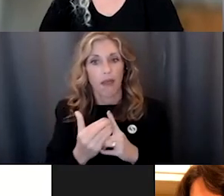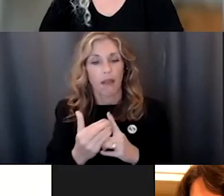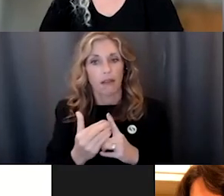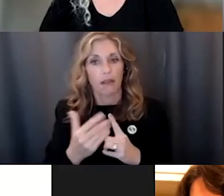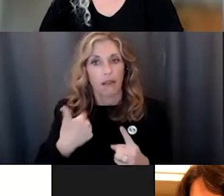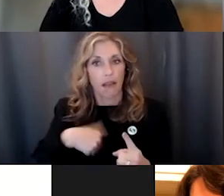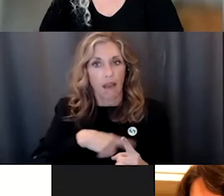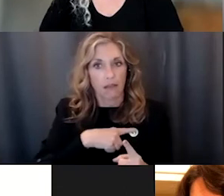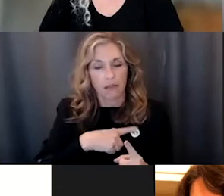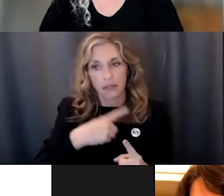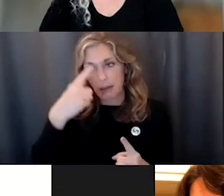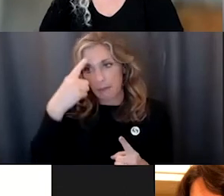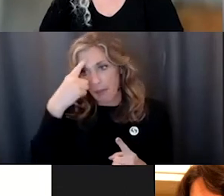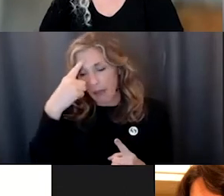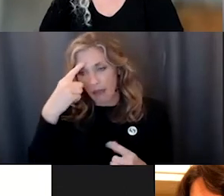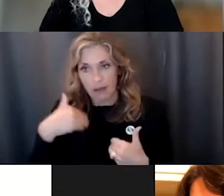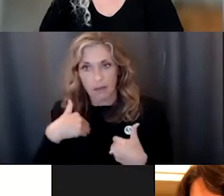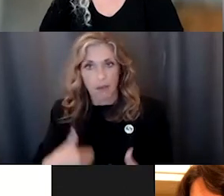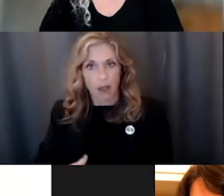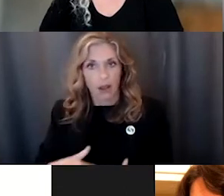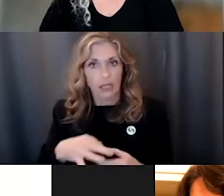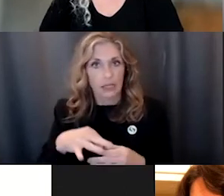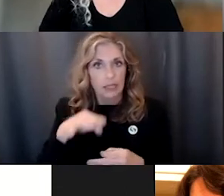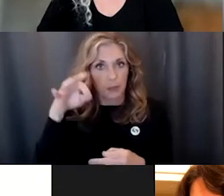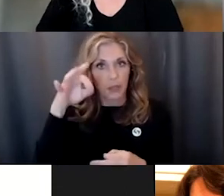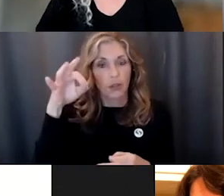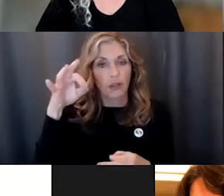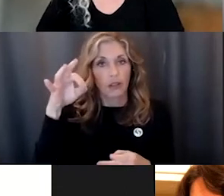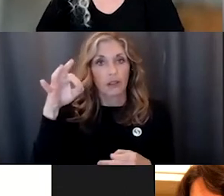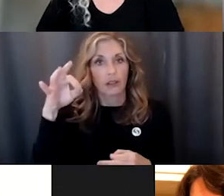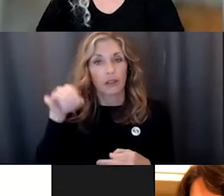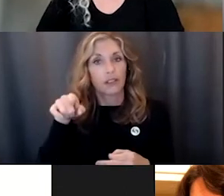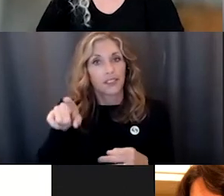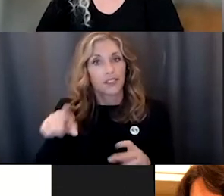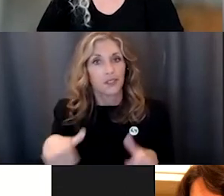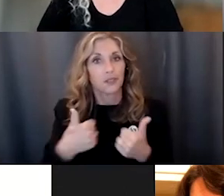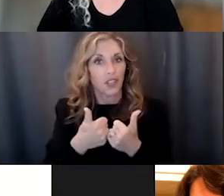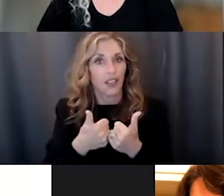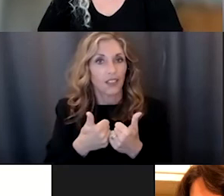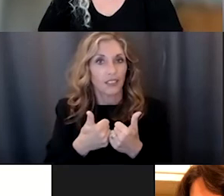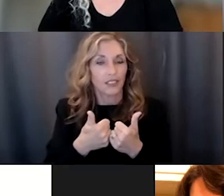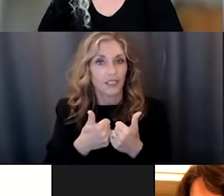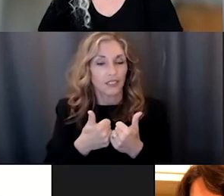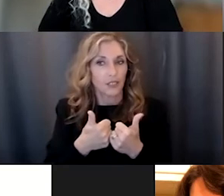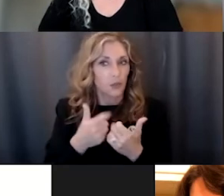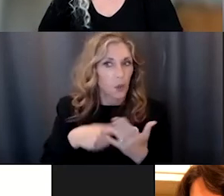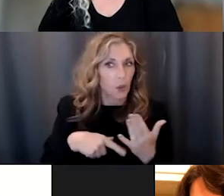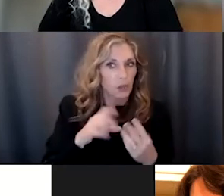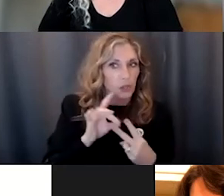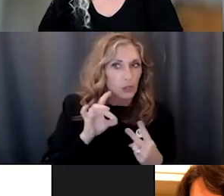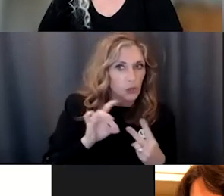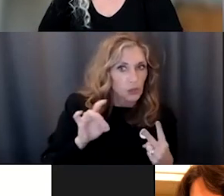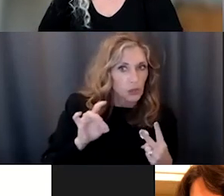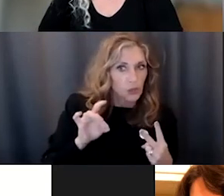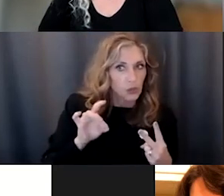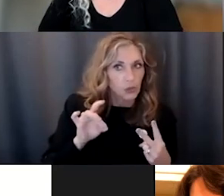mind, body, spirit. You challenged us. What will you choose to step off